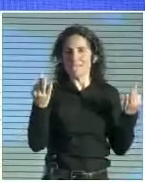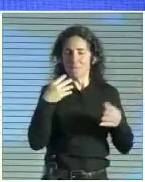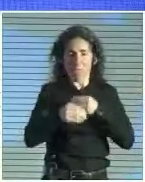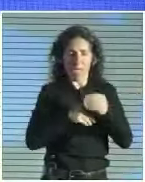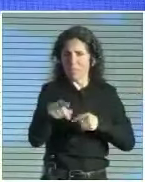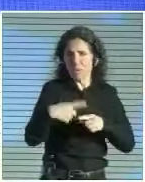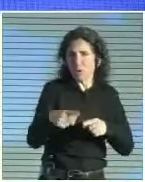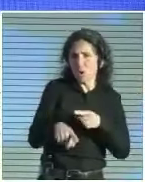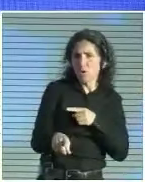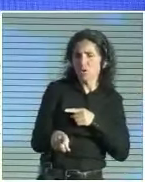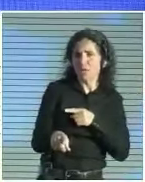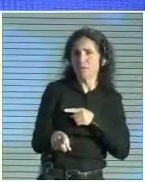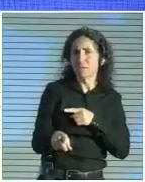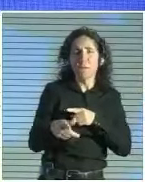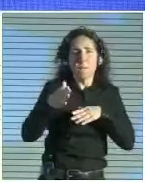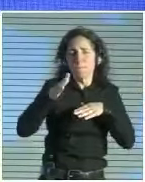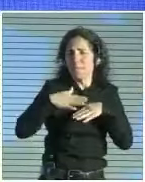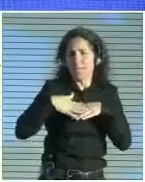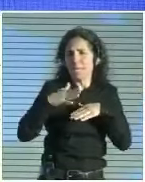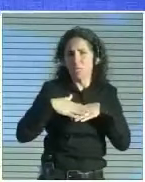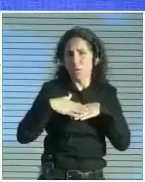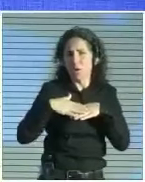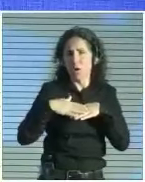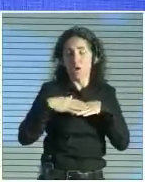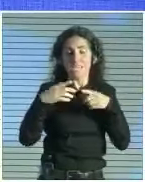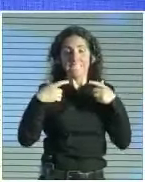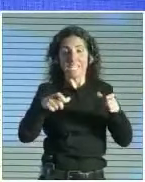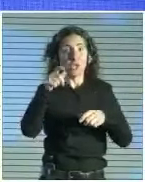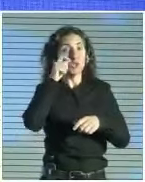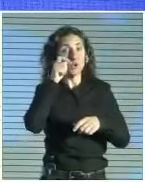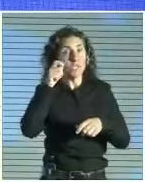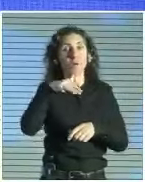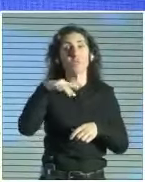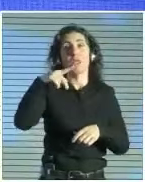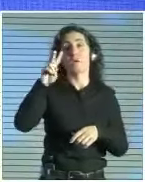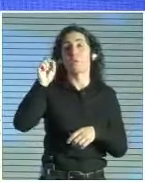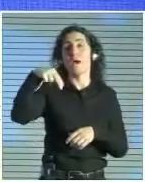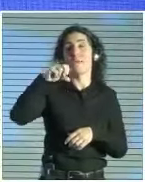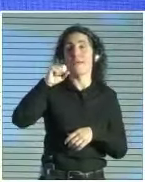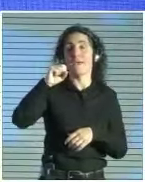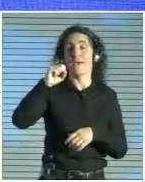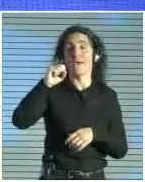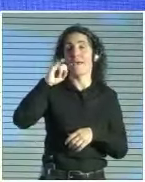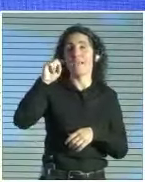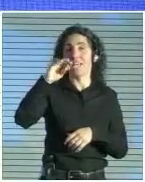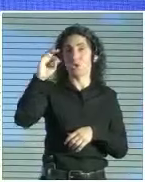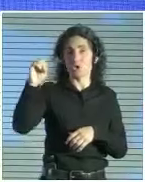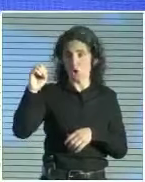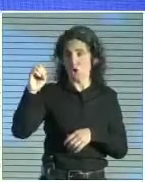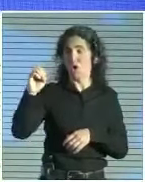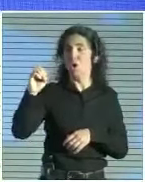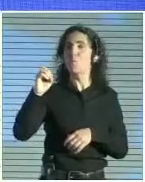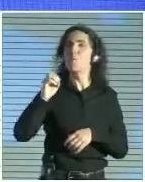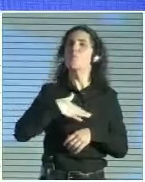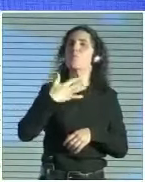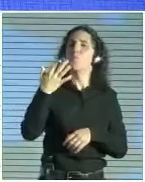gonna be at least the Guanajuato sector, the tourism sector is gonna stand up and just participate in a more